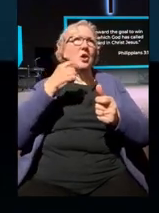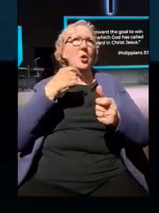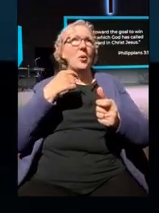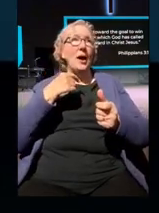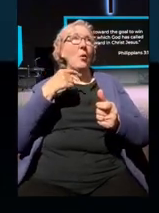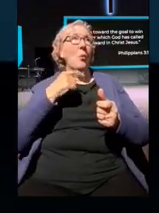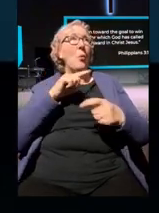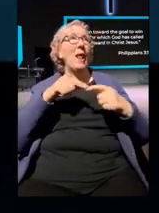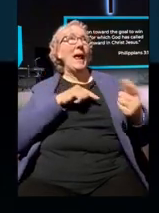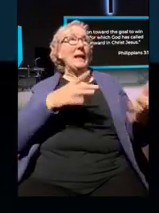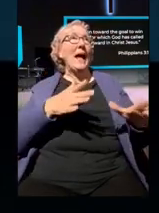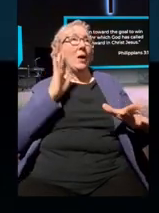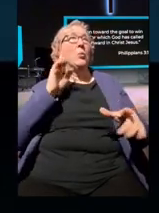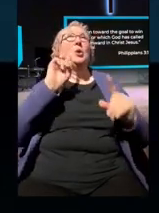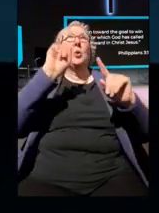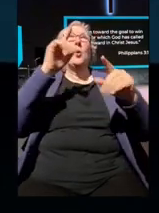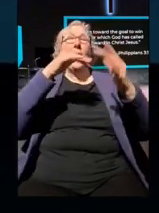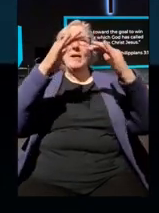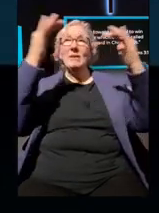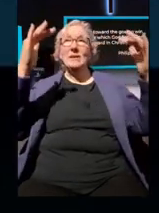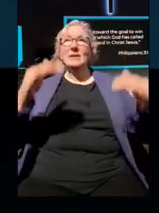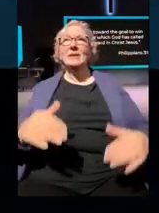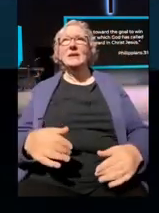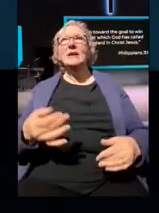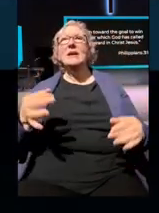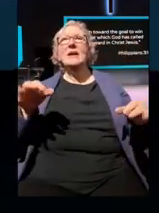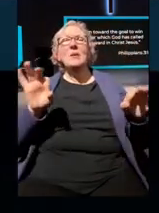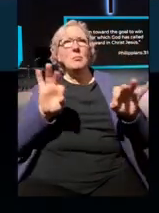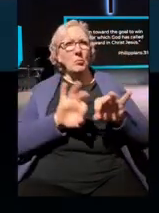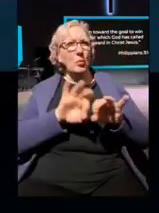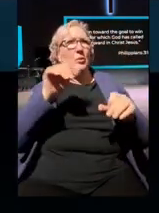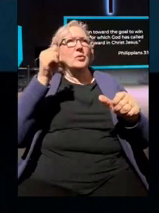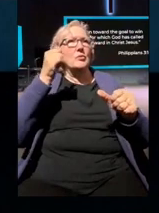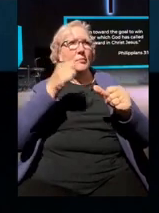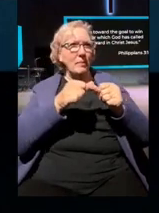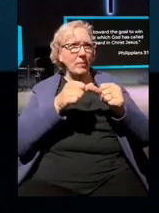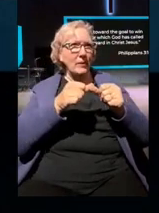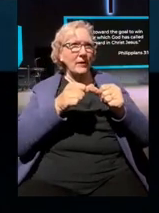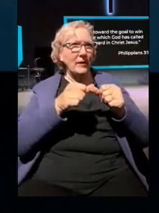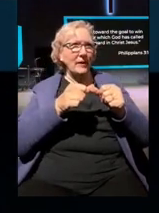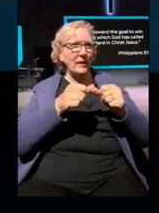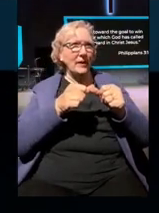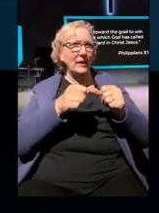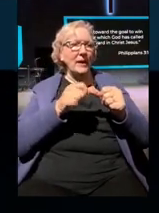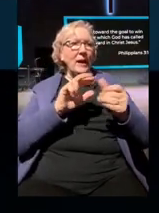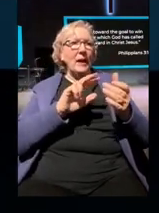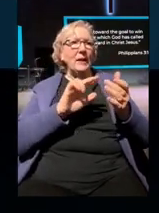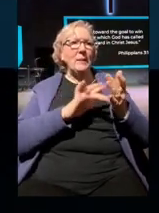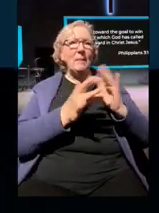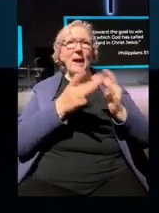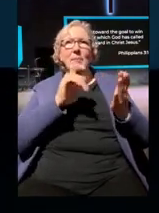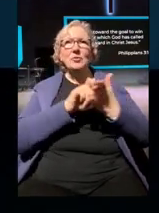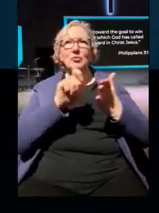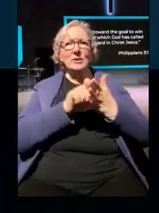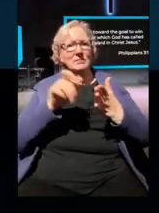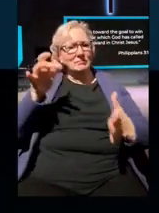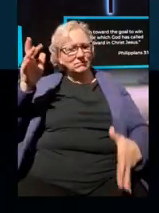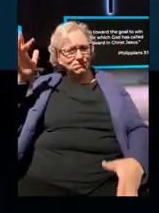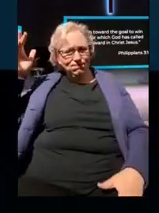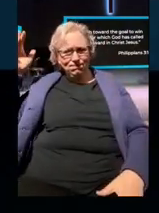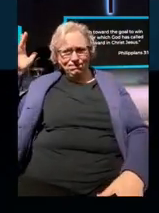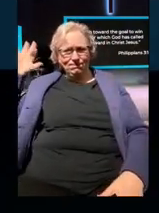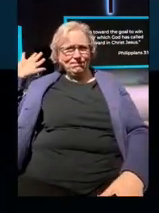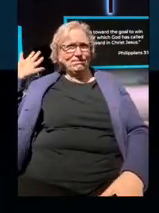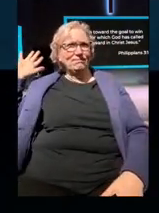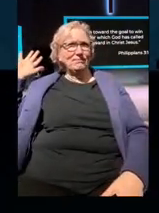die. It's important to remember the Bible was written a long time ago to people